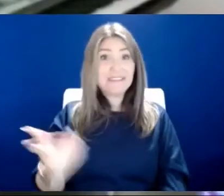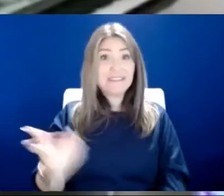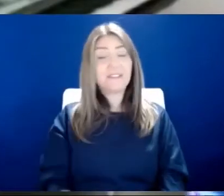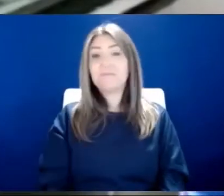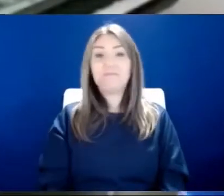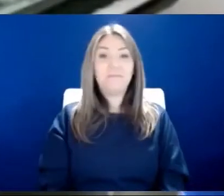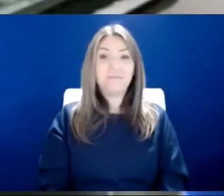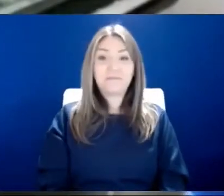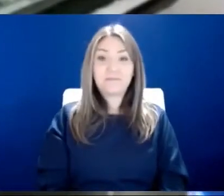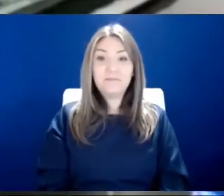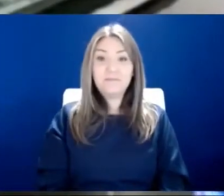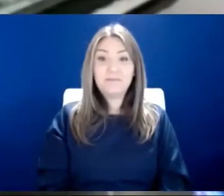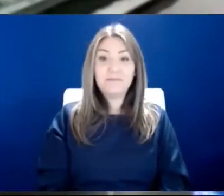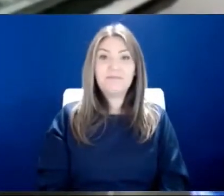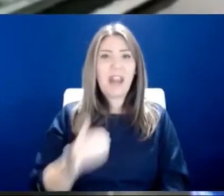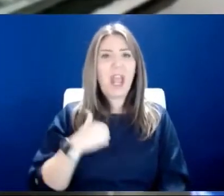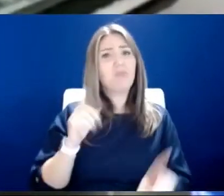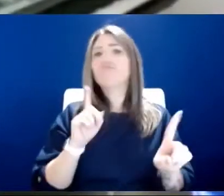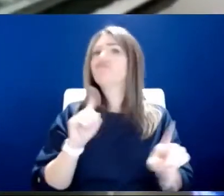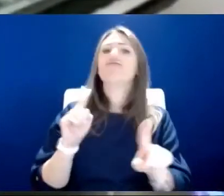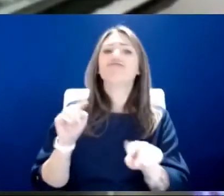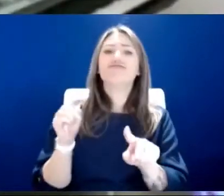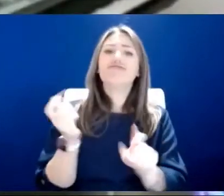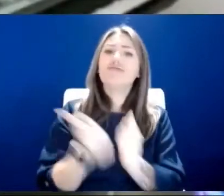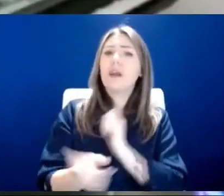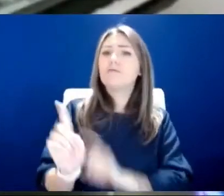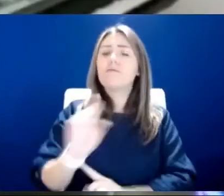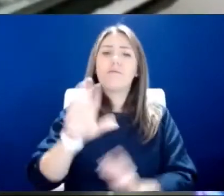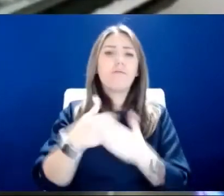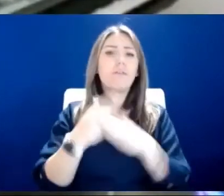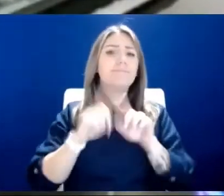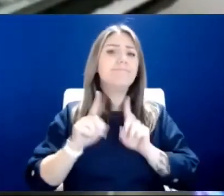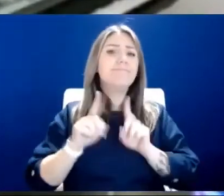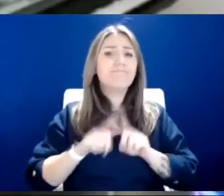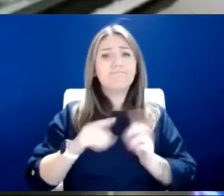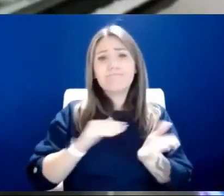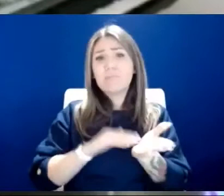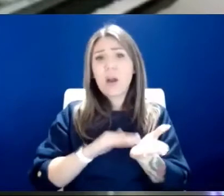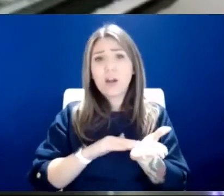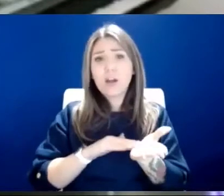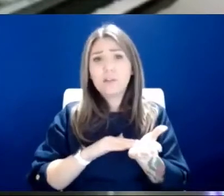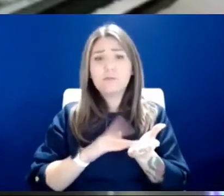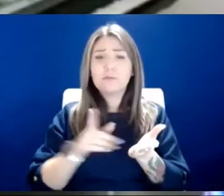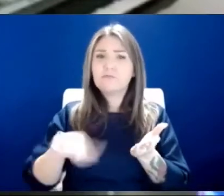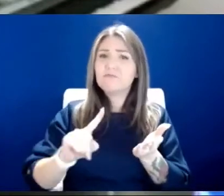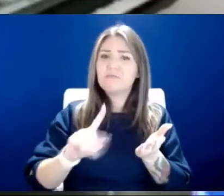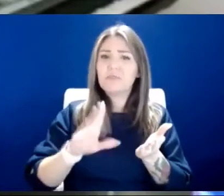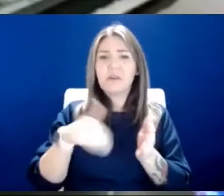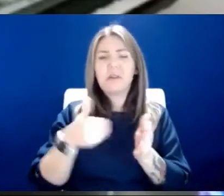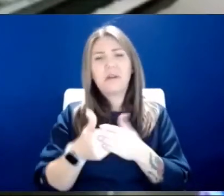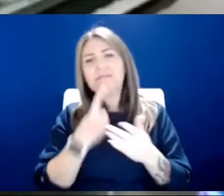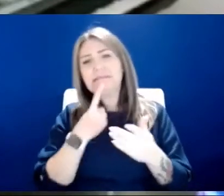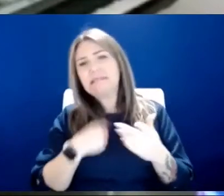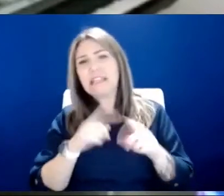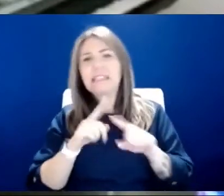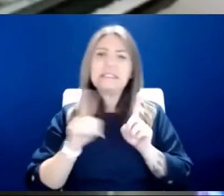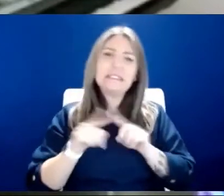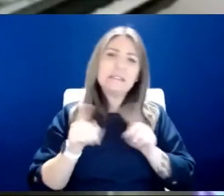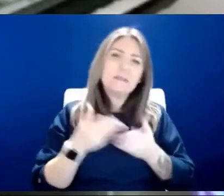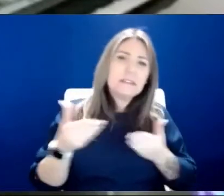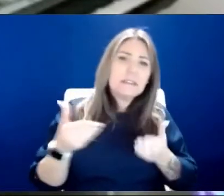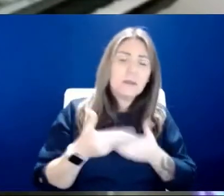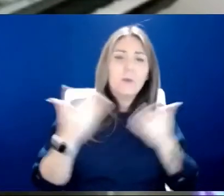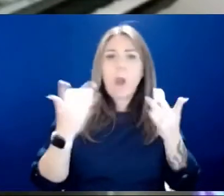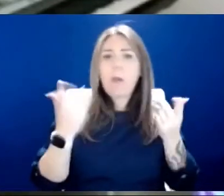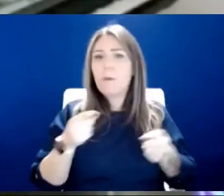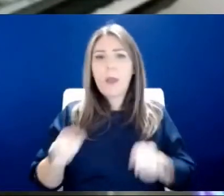I went everywhere, all the different doctors and things like that, and they were telling me all kind of different things, what was going on.